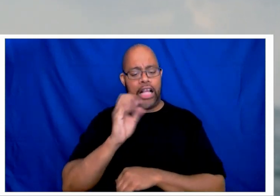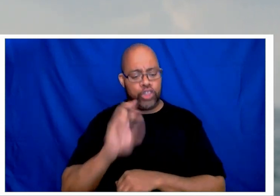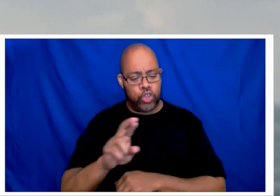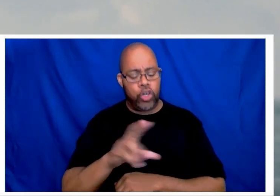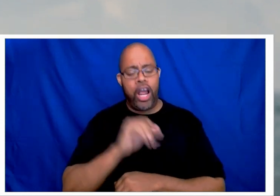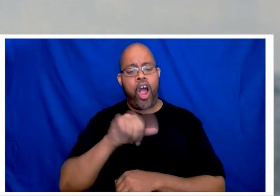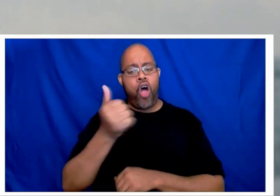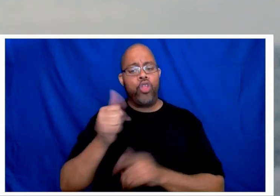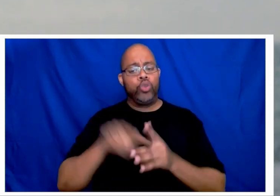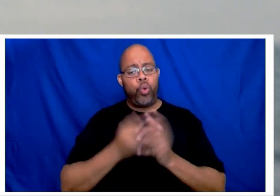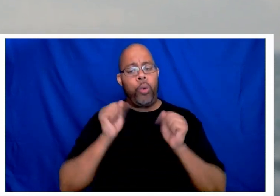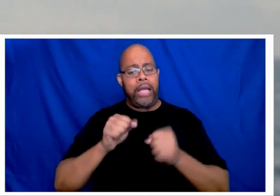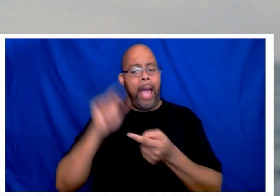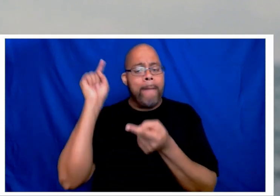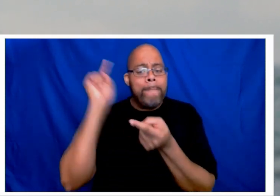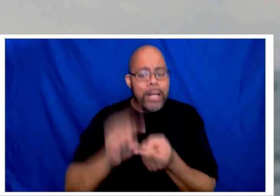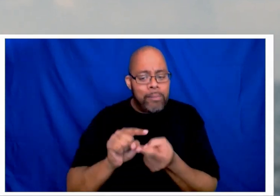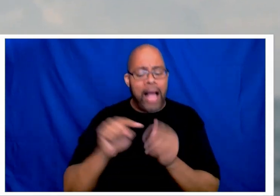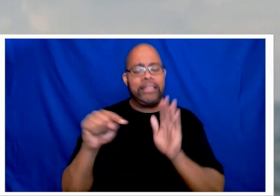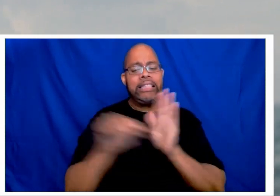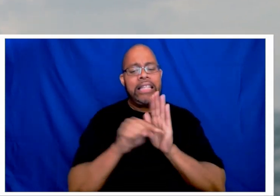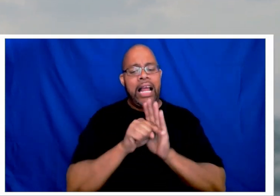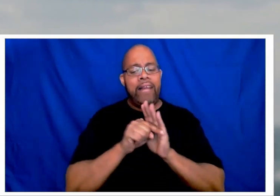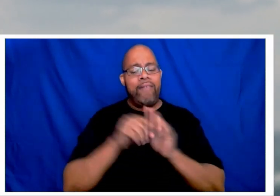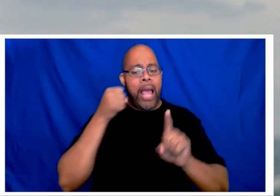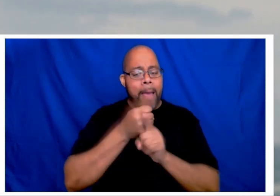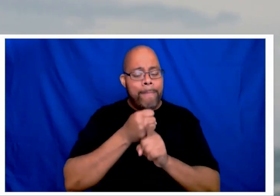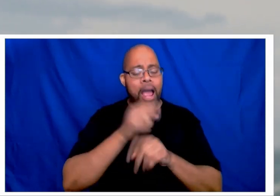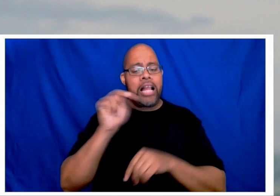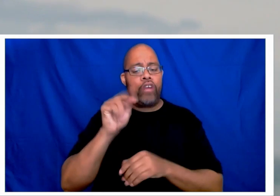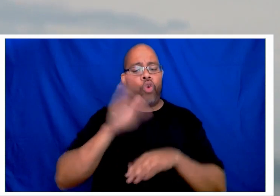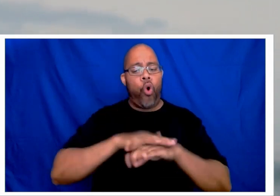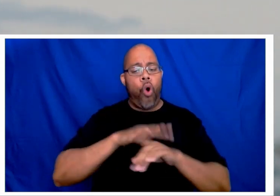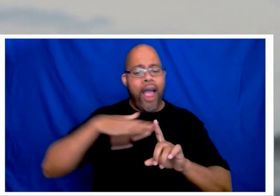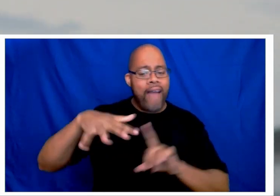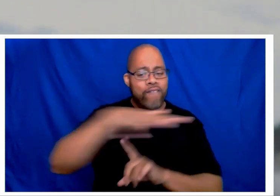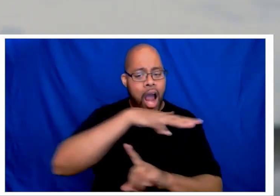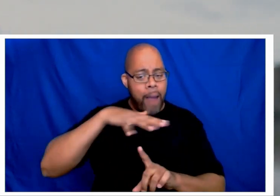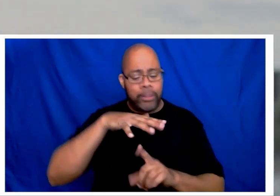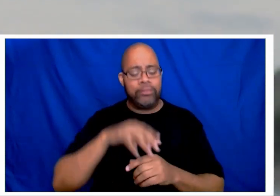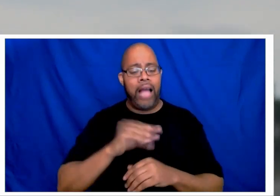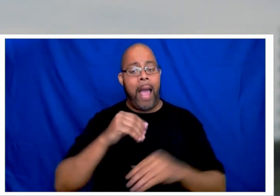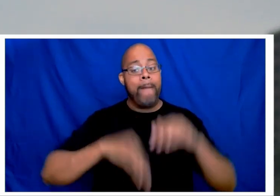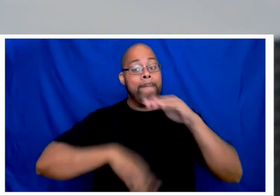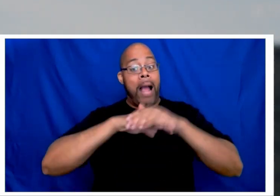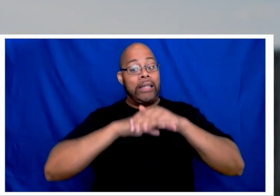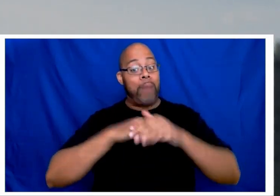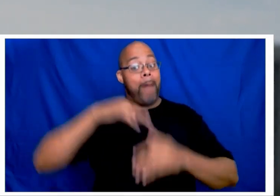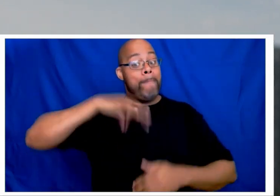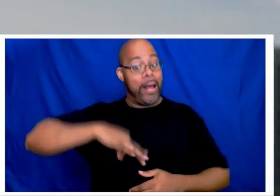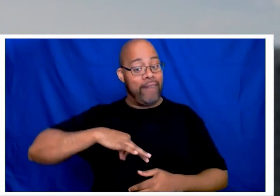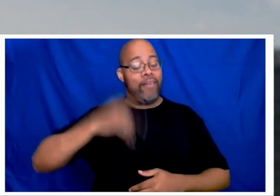can minimize the negative impacts of nitrogen on our environment and maximize its benefits to our fullest potential.